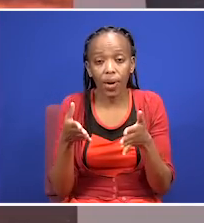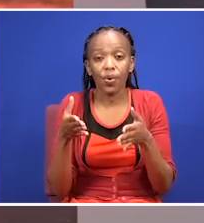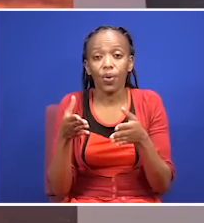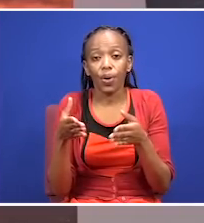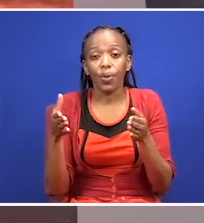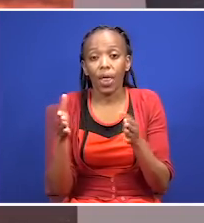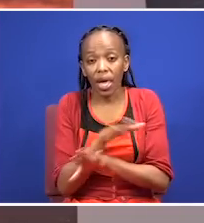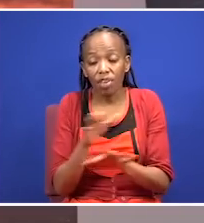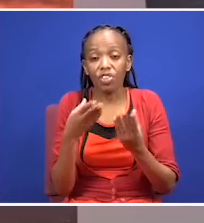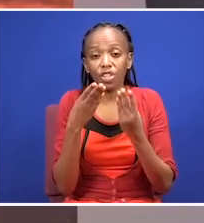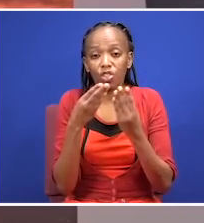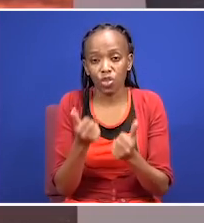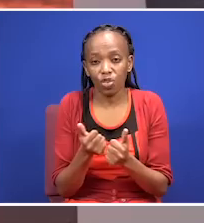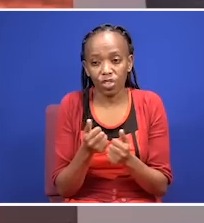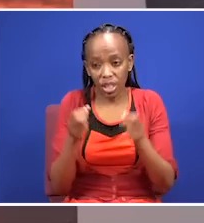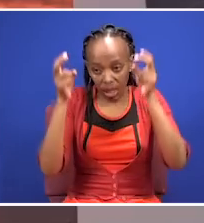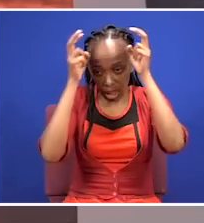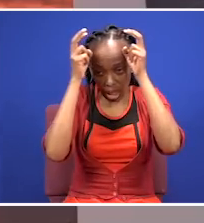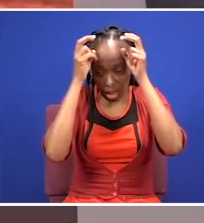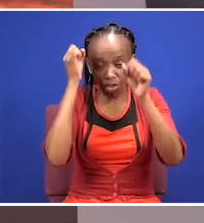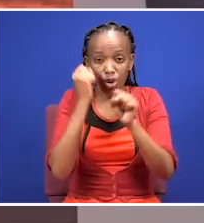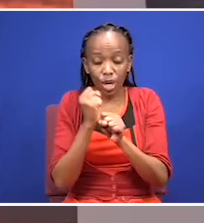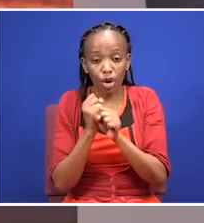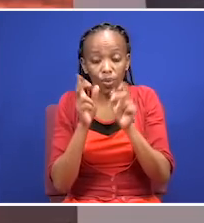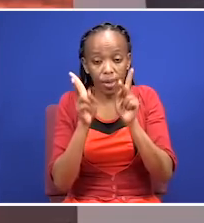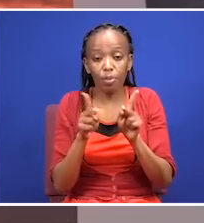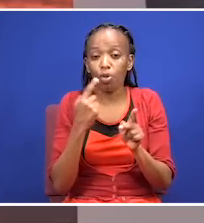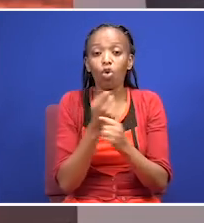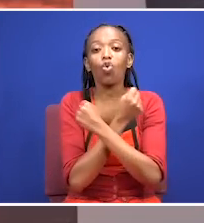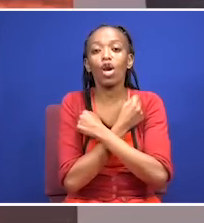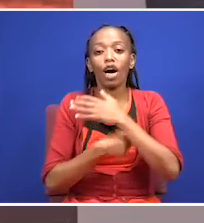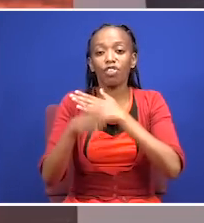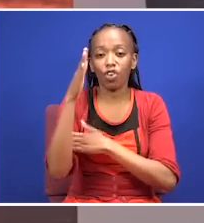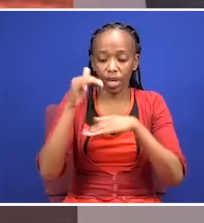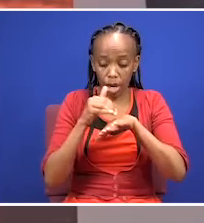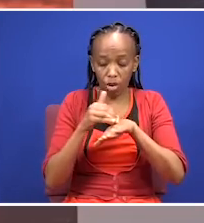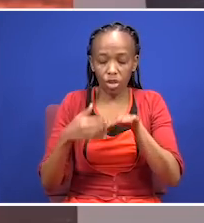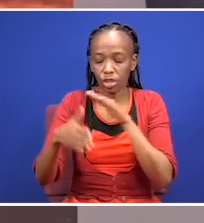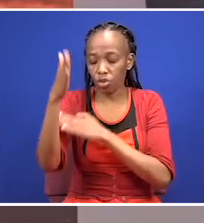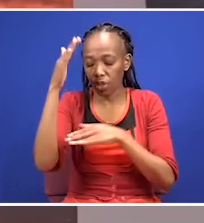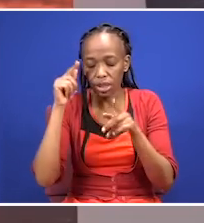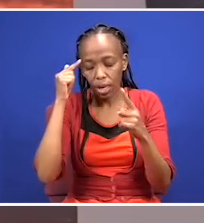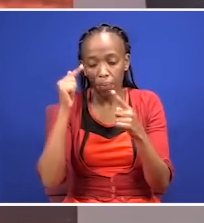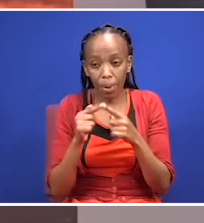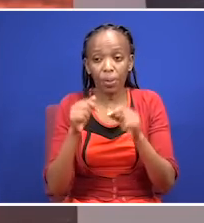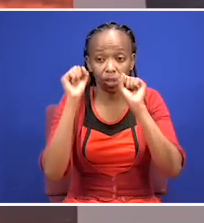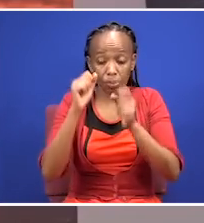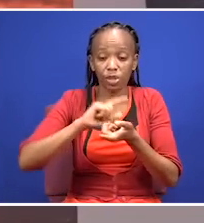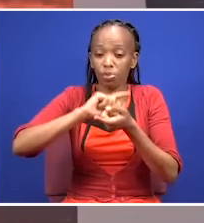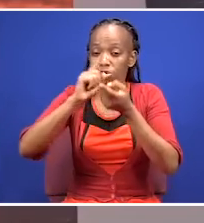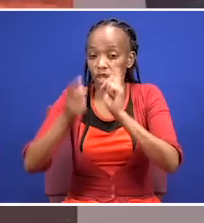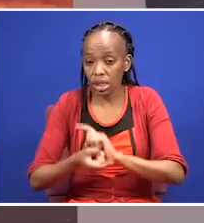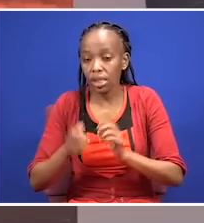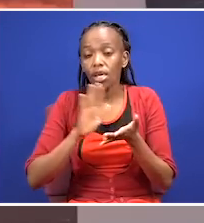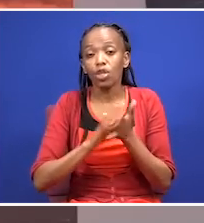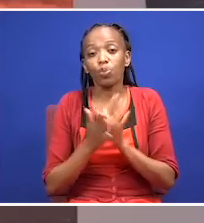road evil done on those that love god and accord according to his purpose could turn out to